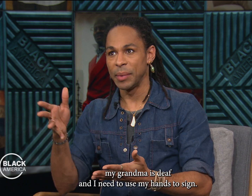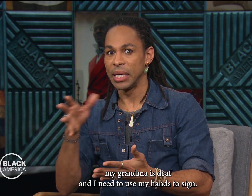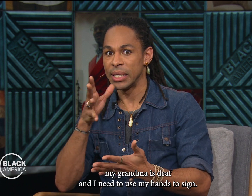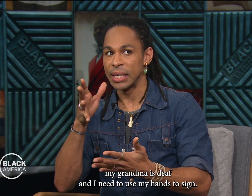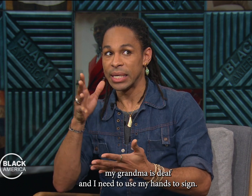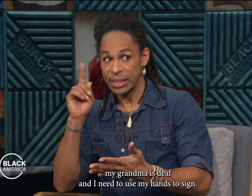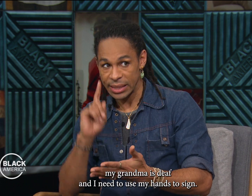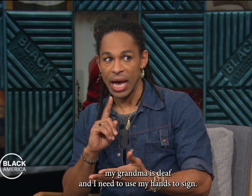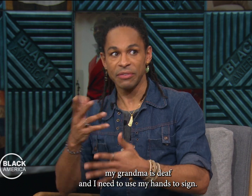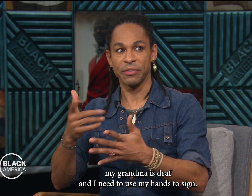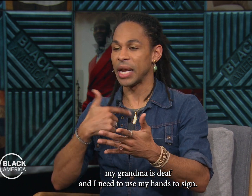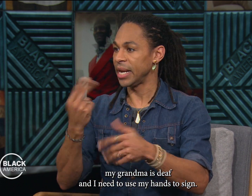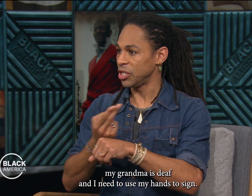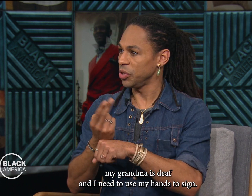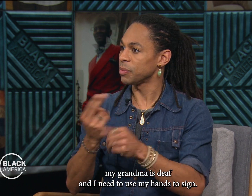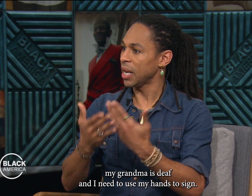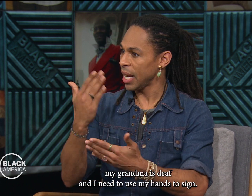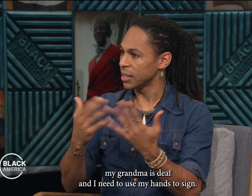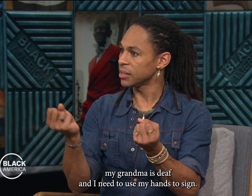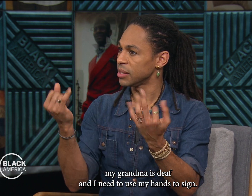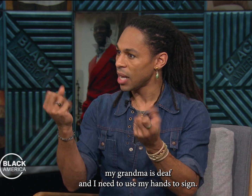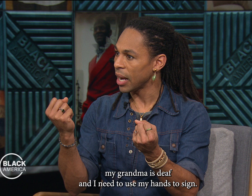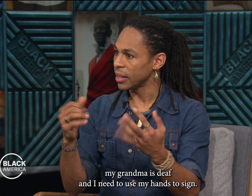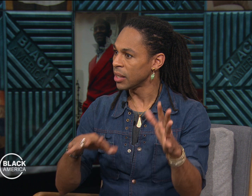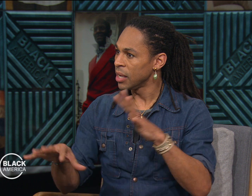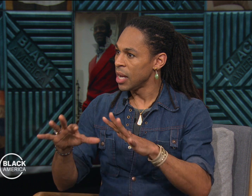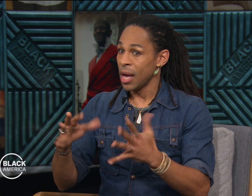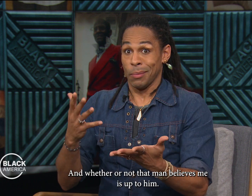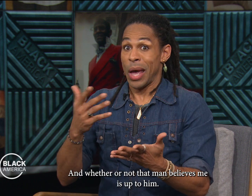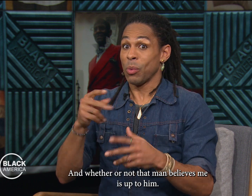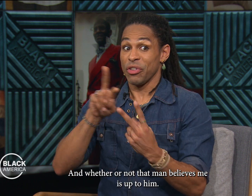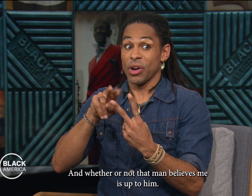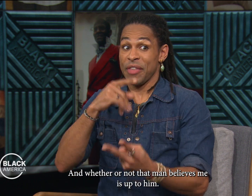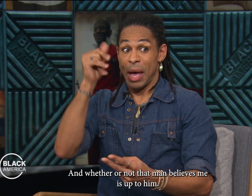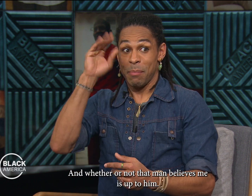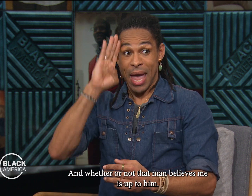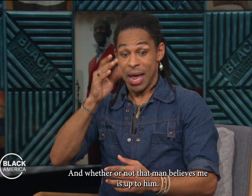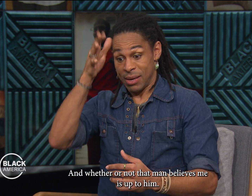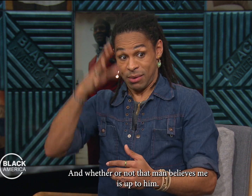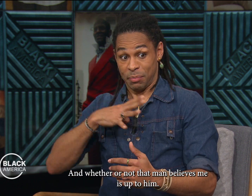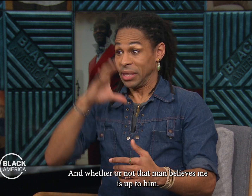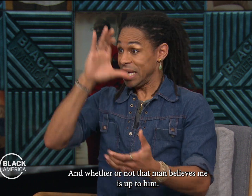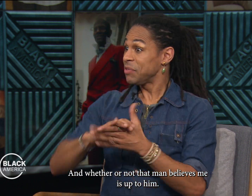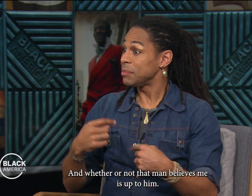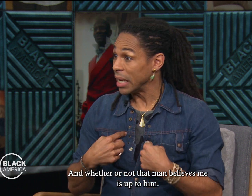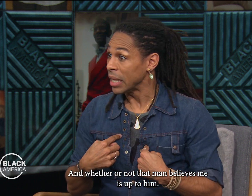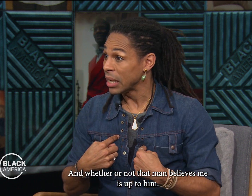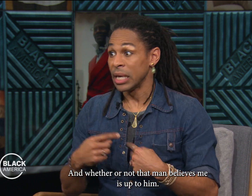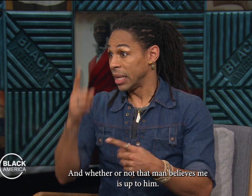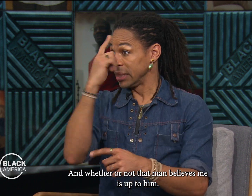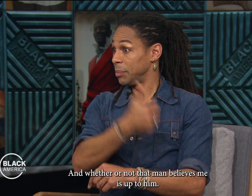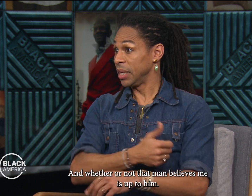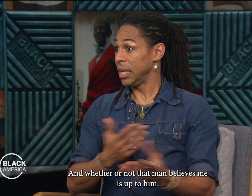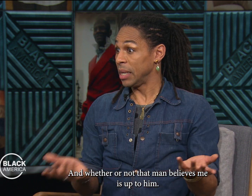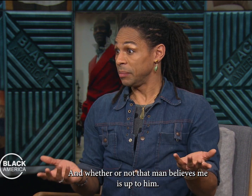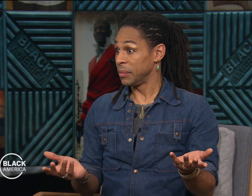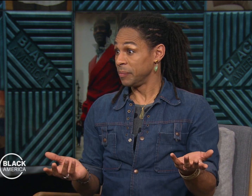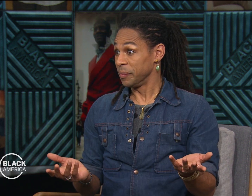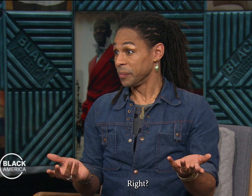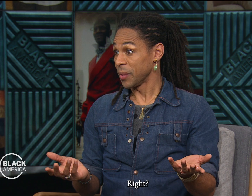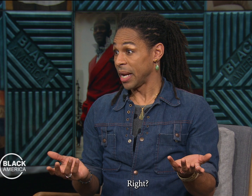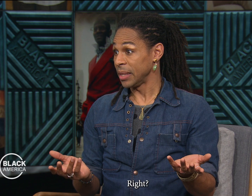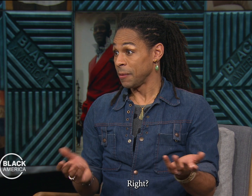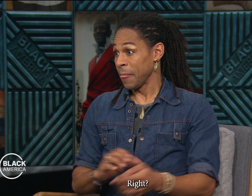my grandma is deaf and I need to use my hands to sign. And whether or not that man believes me is up to